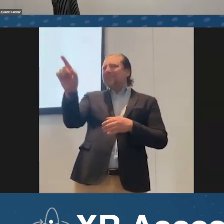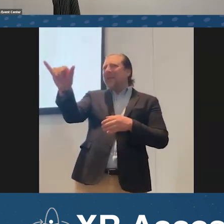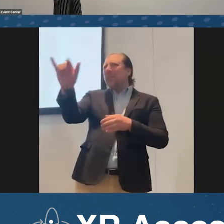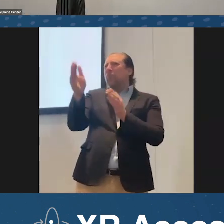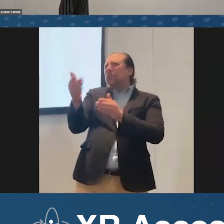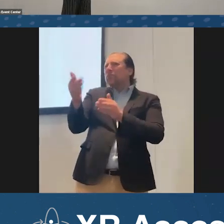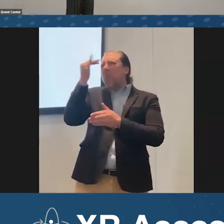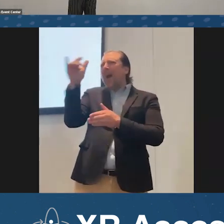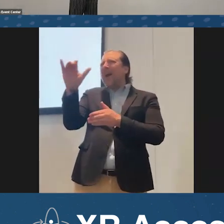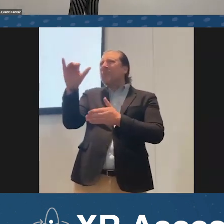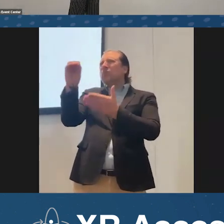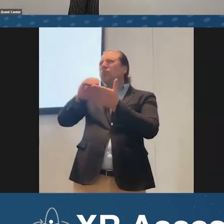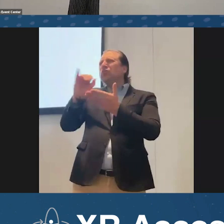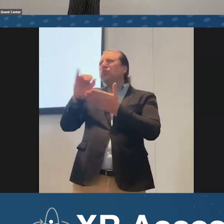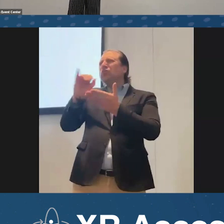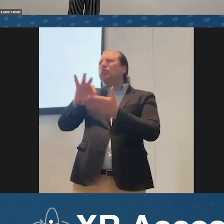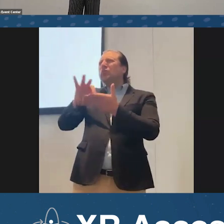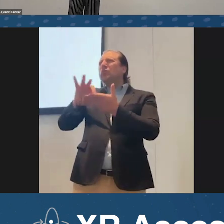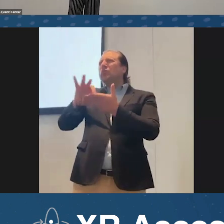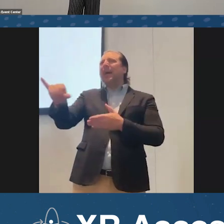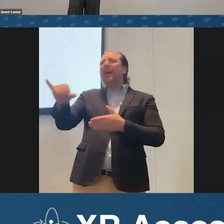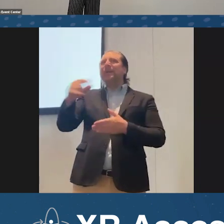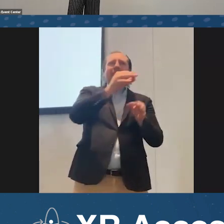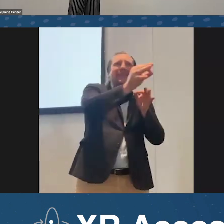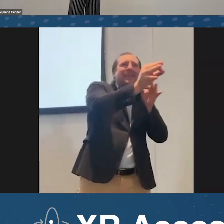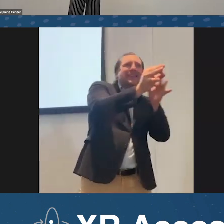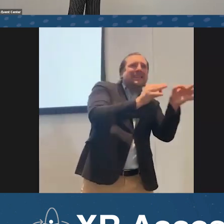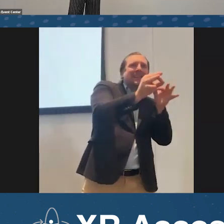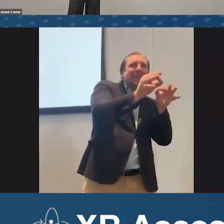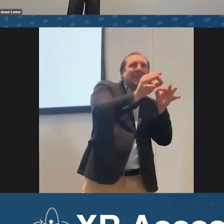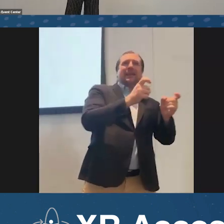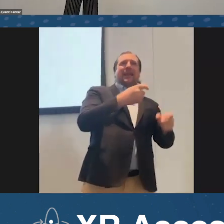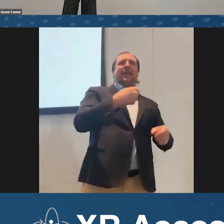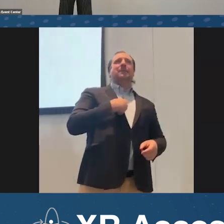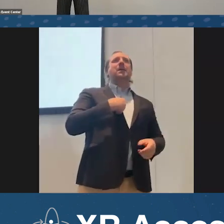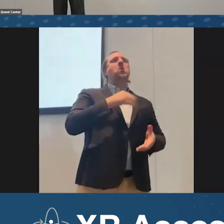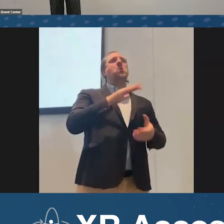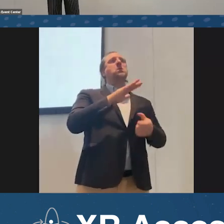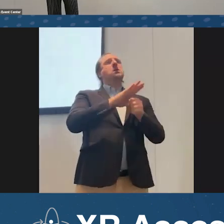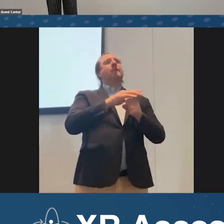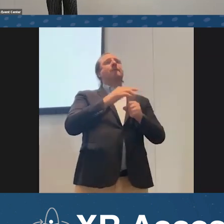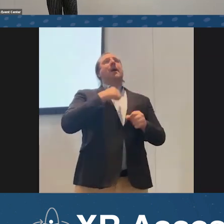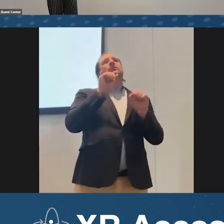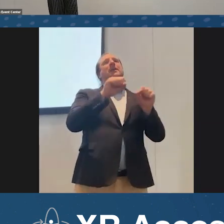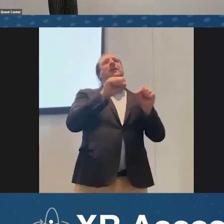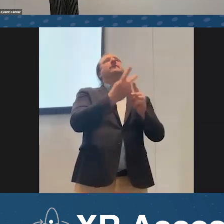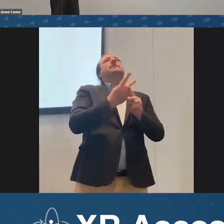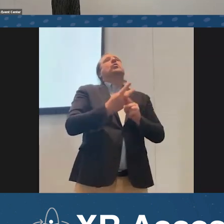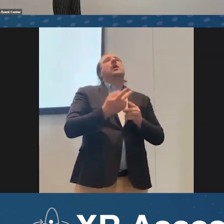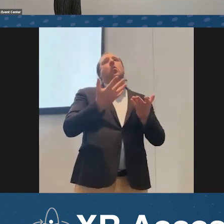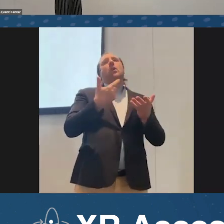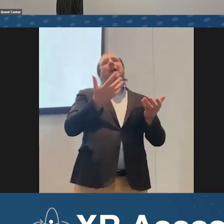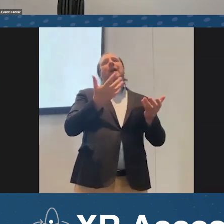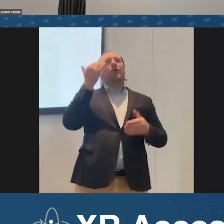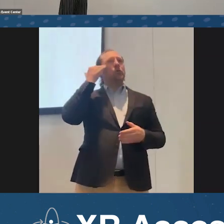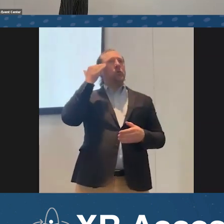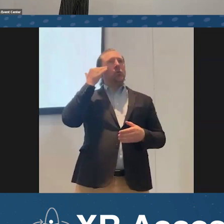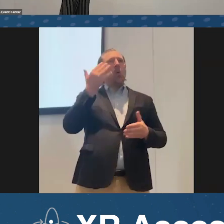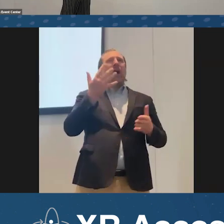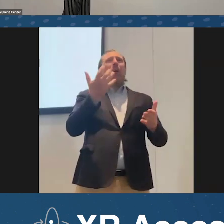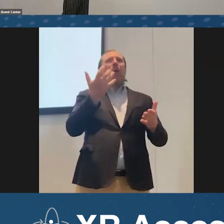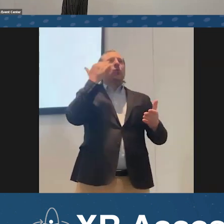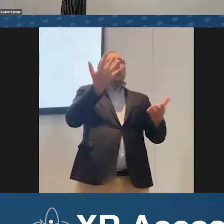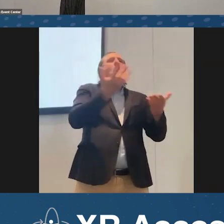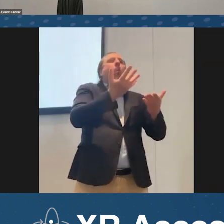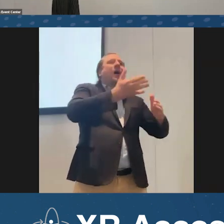this was, she explained it was because the details that it was able to give were still enough for her to figure out what she had wanted to know, which was what was on the